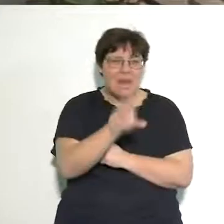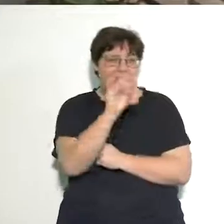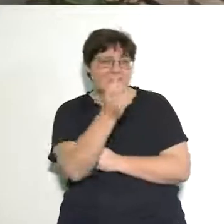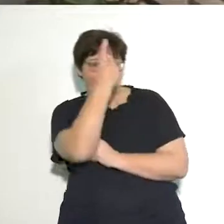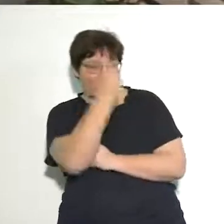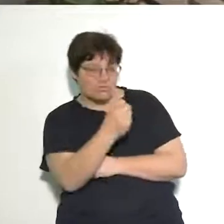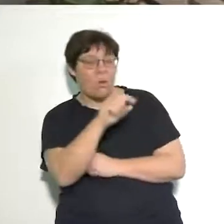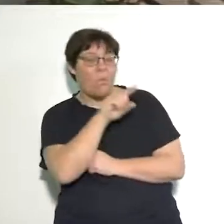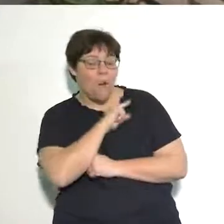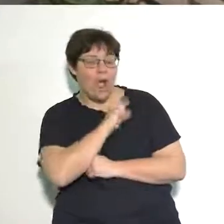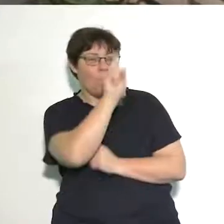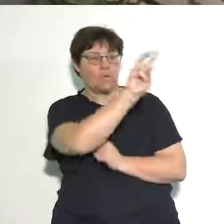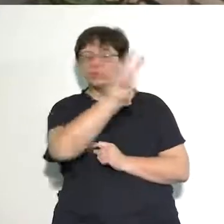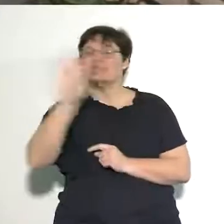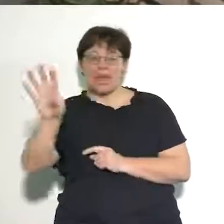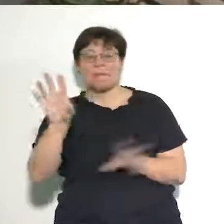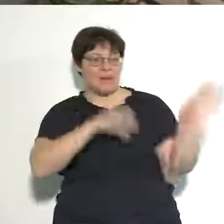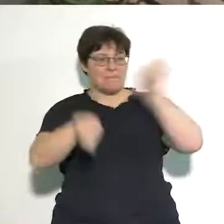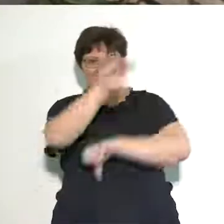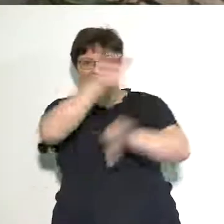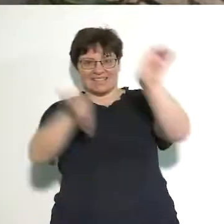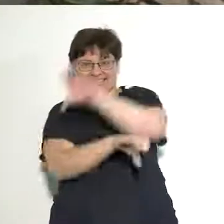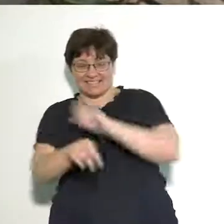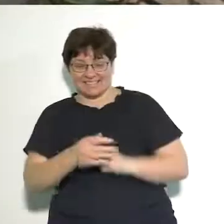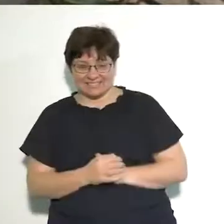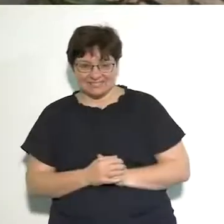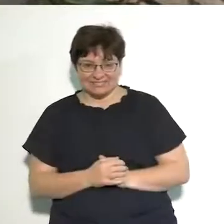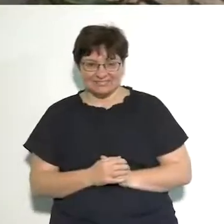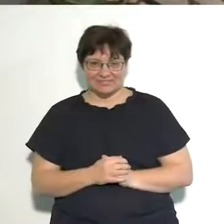numbers because they are not in the number order they are supposed to be in.